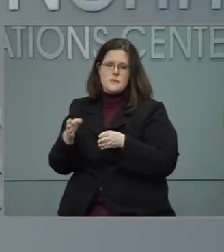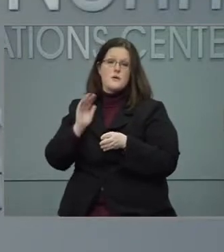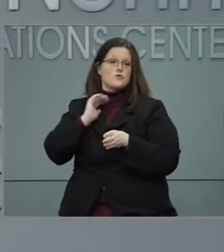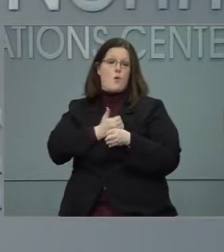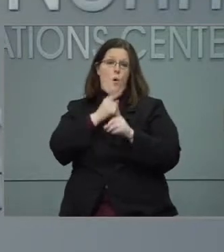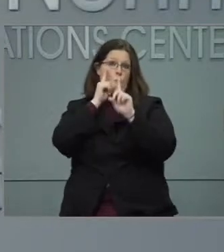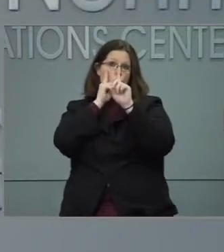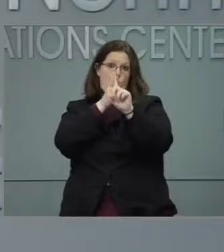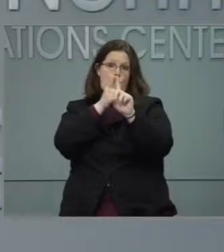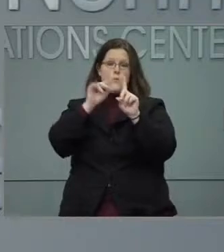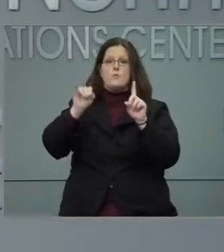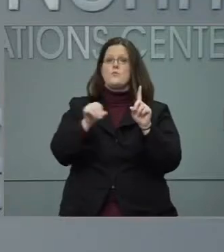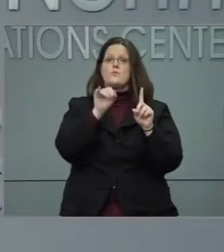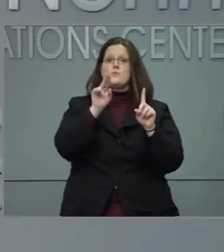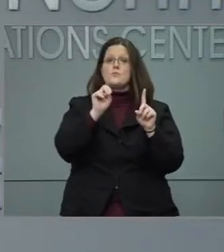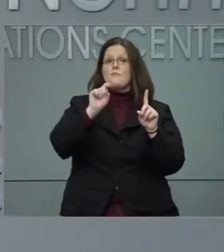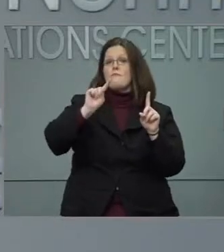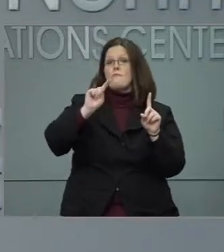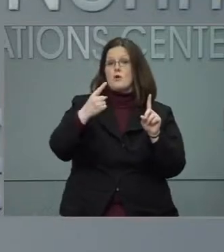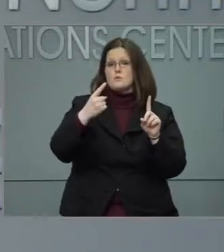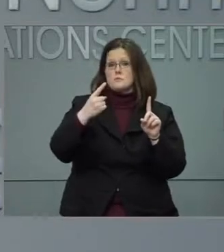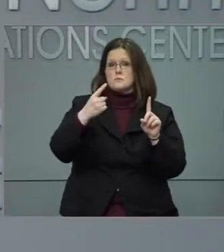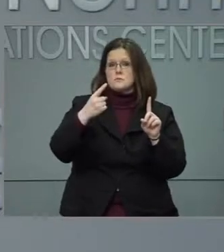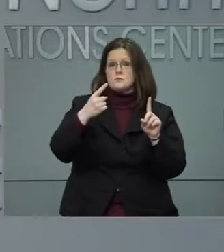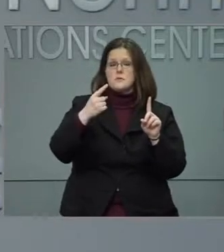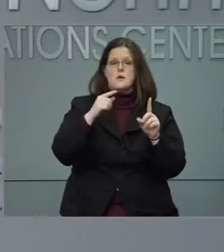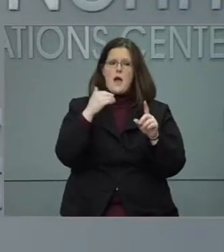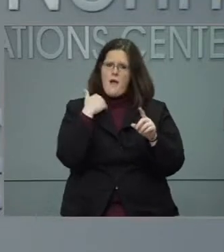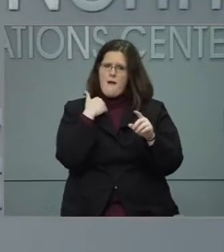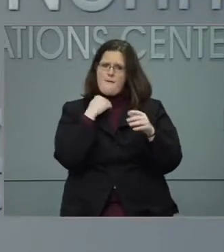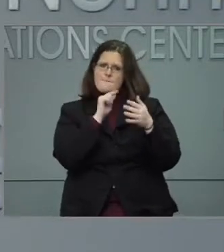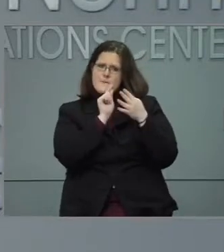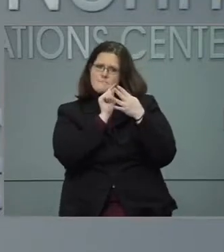June 1st to lift those particular